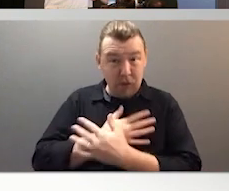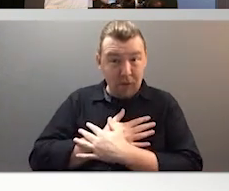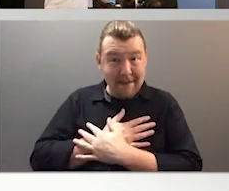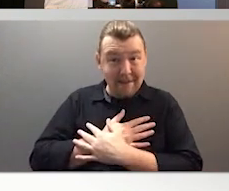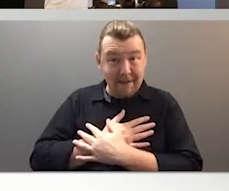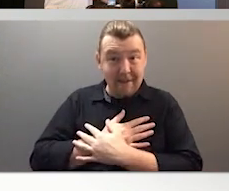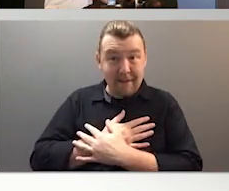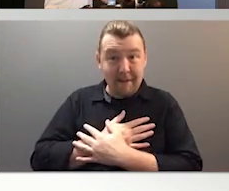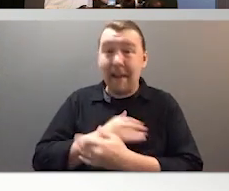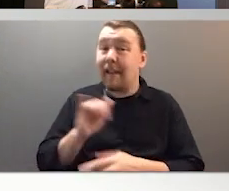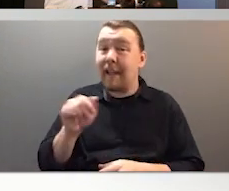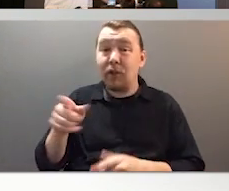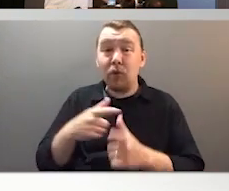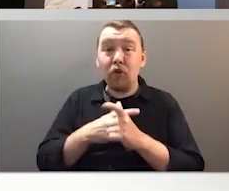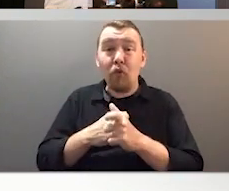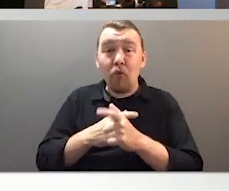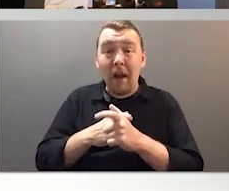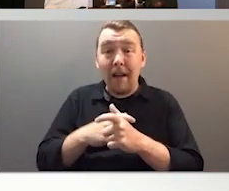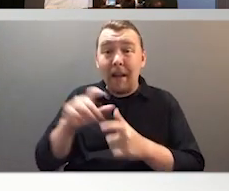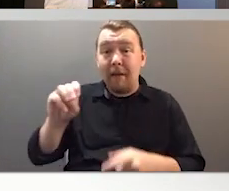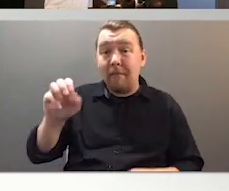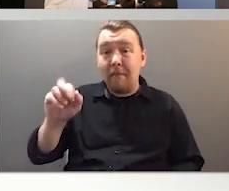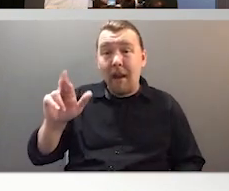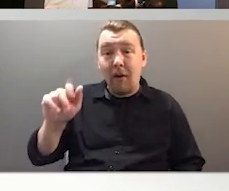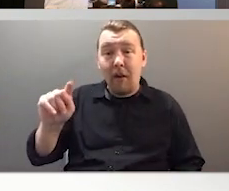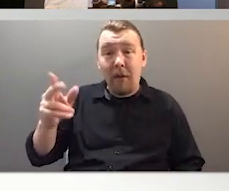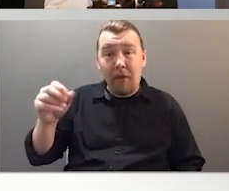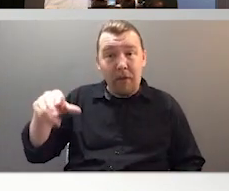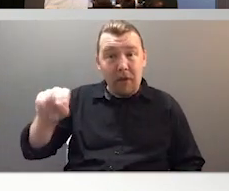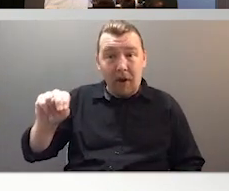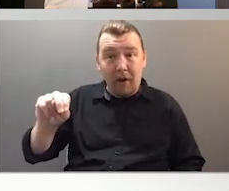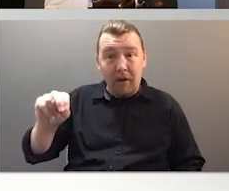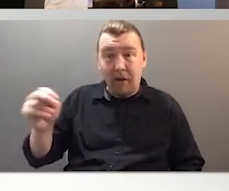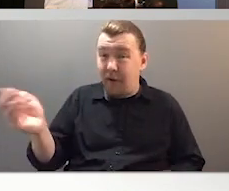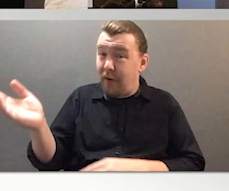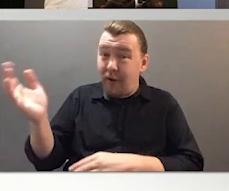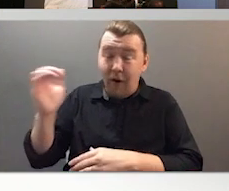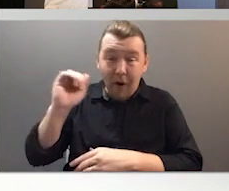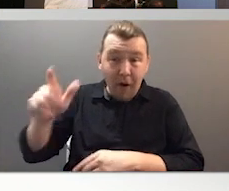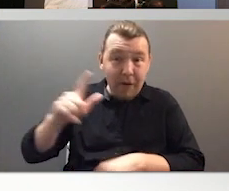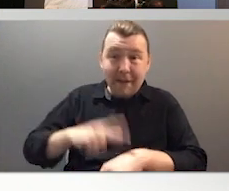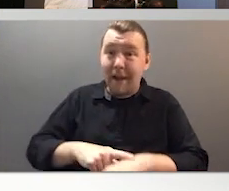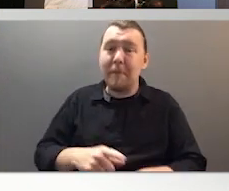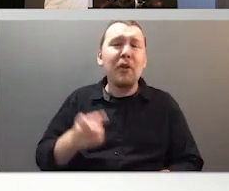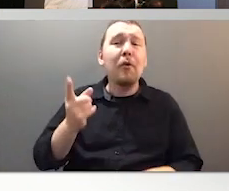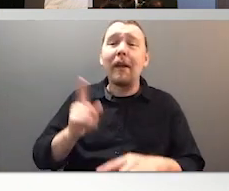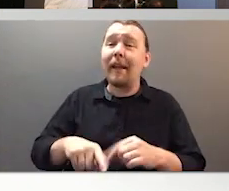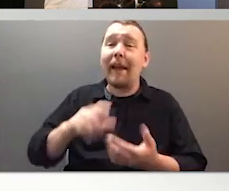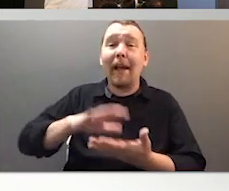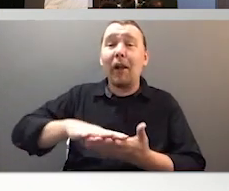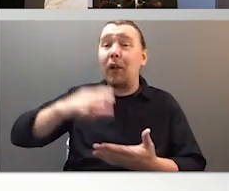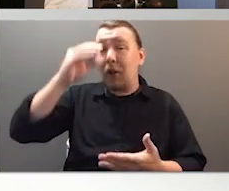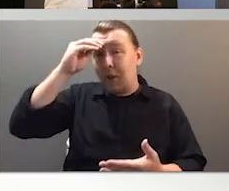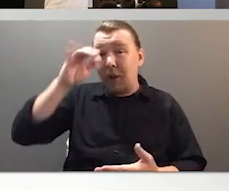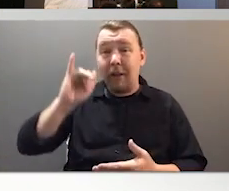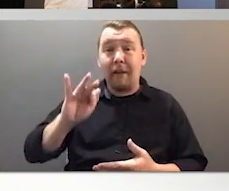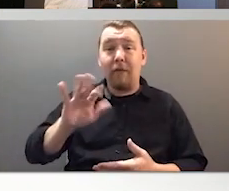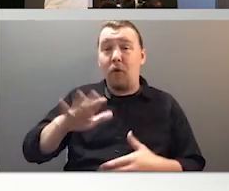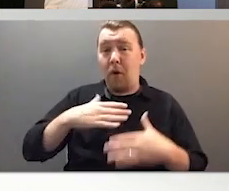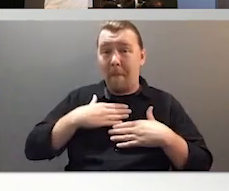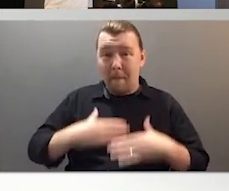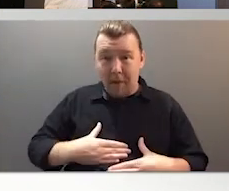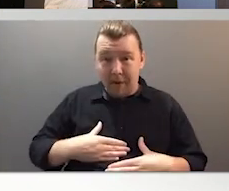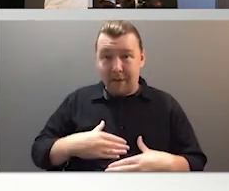on a daily basis. You can't learn when you're in that kind of state. So